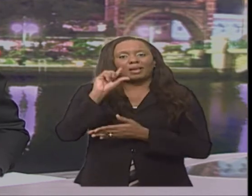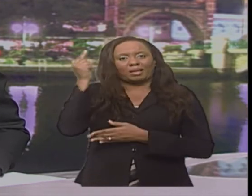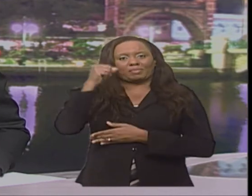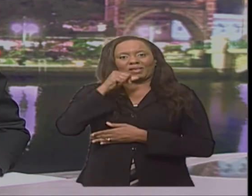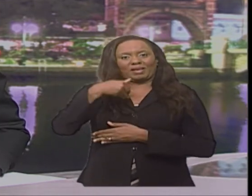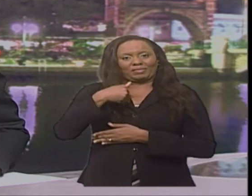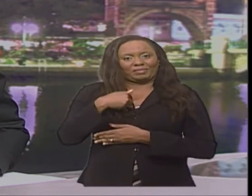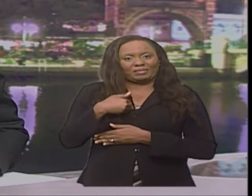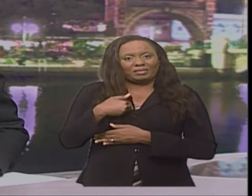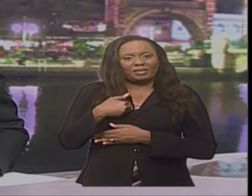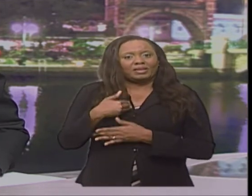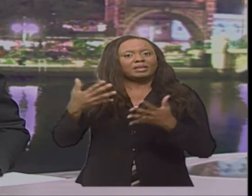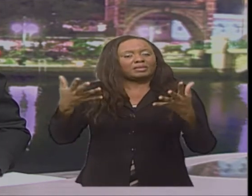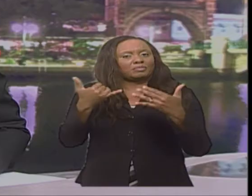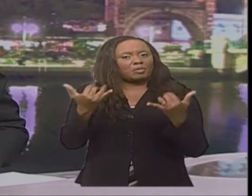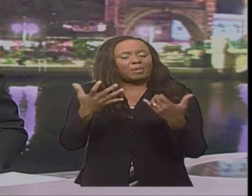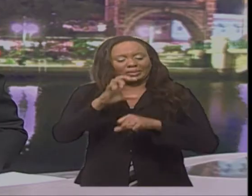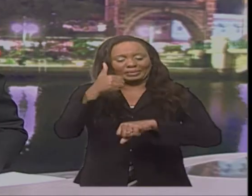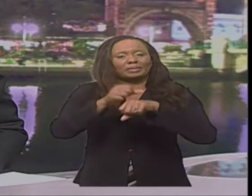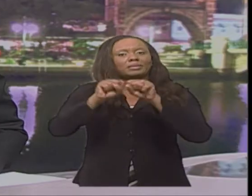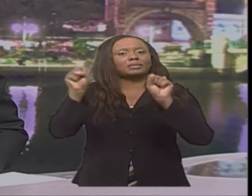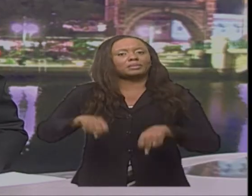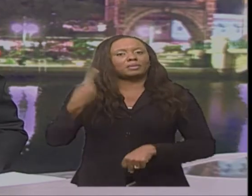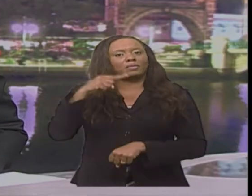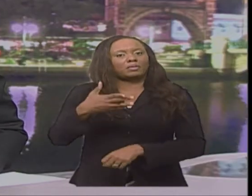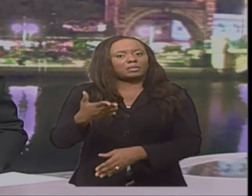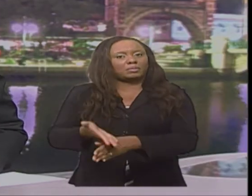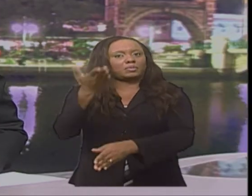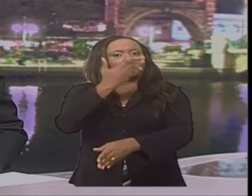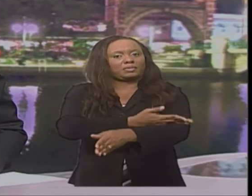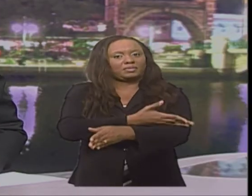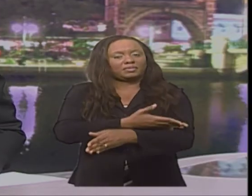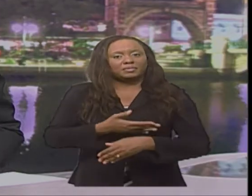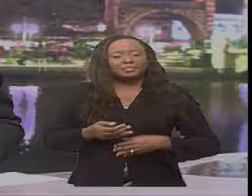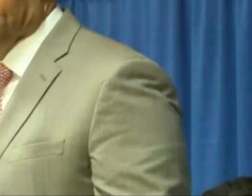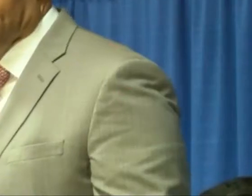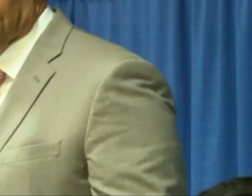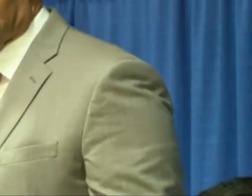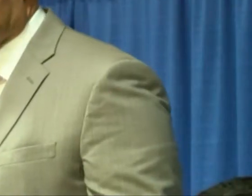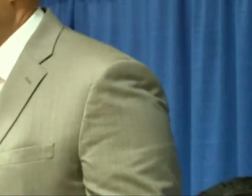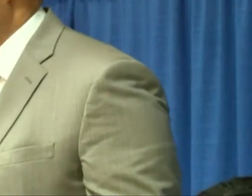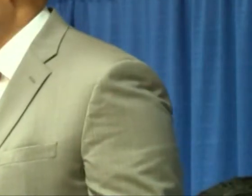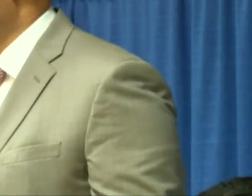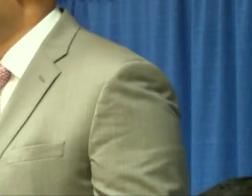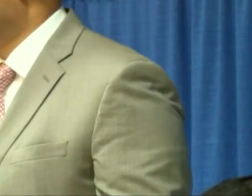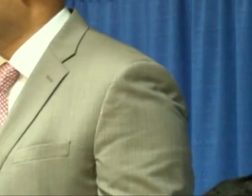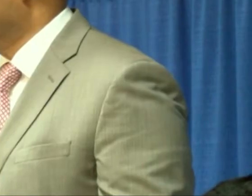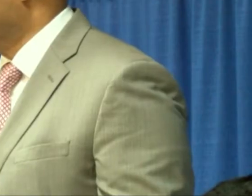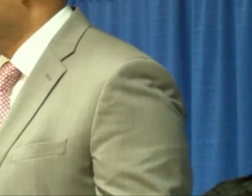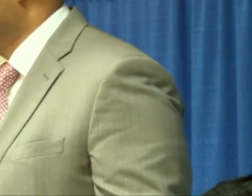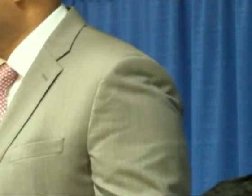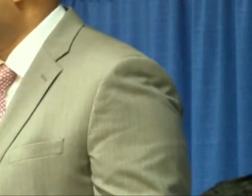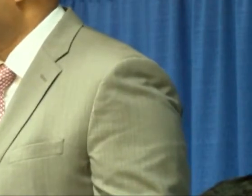stalemate, and he has started the ball rolling to help improve the system. And I have therefore instructed the Ministry of Finance, working